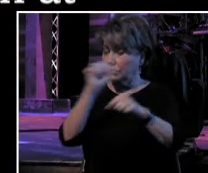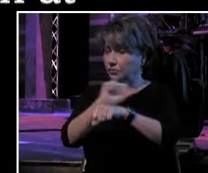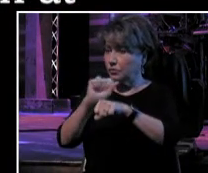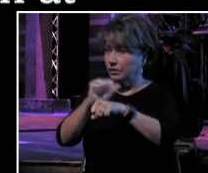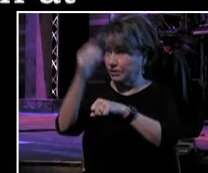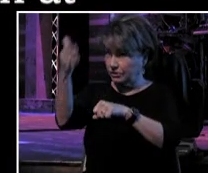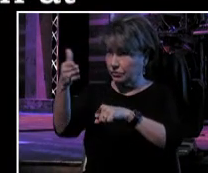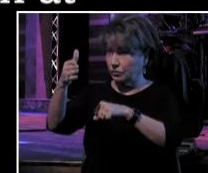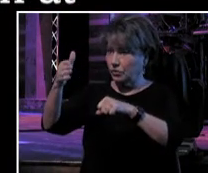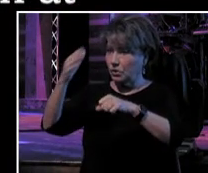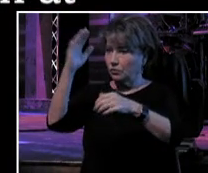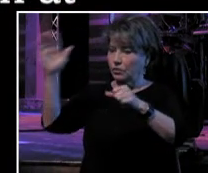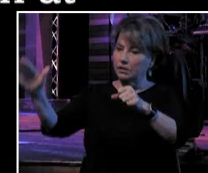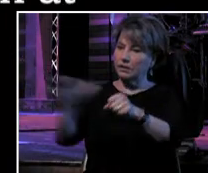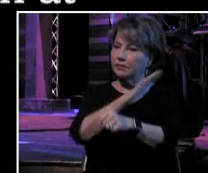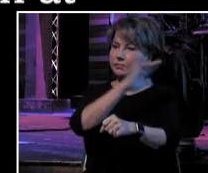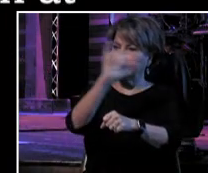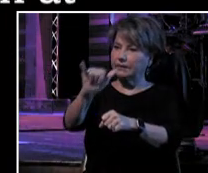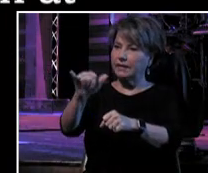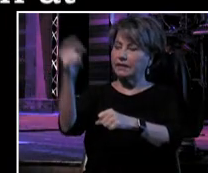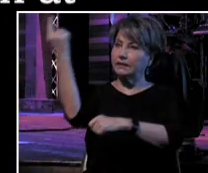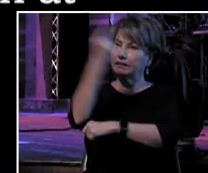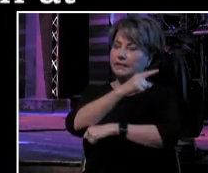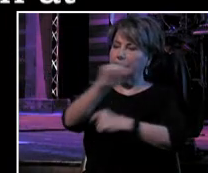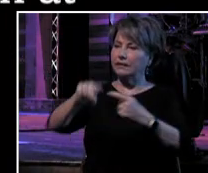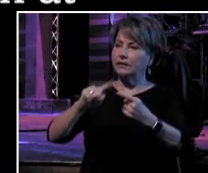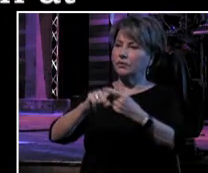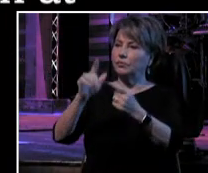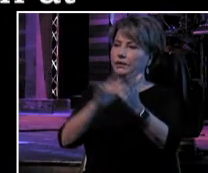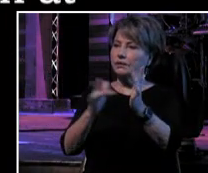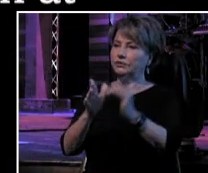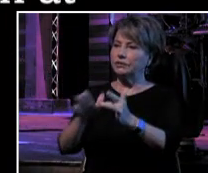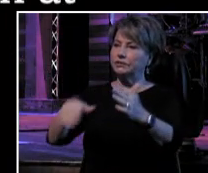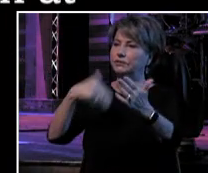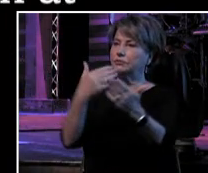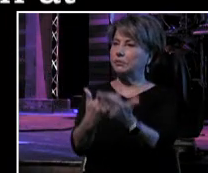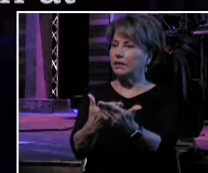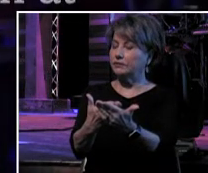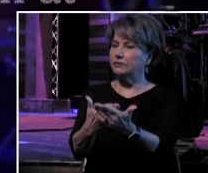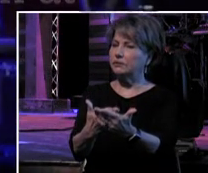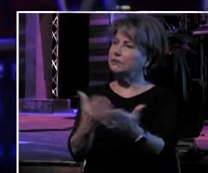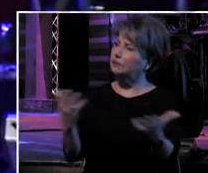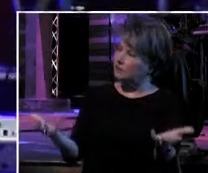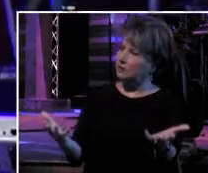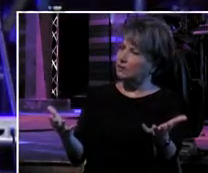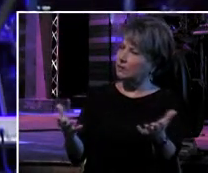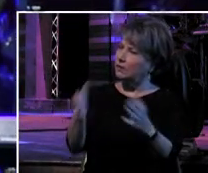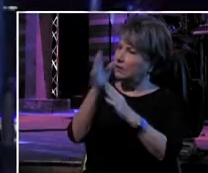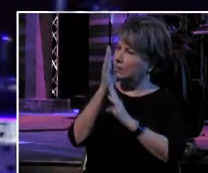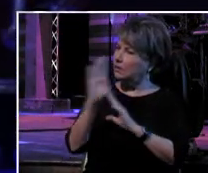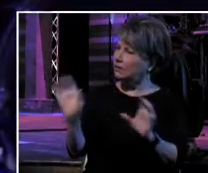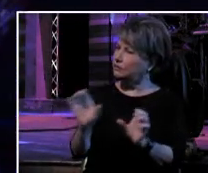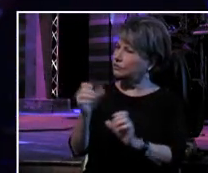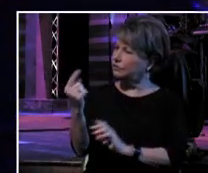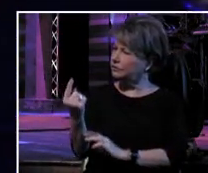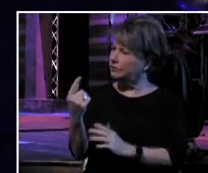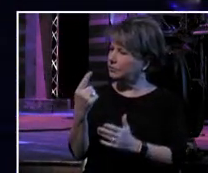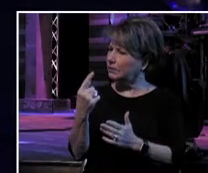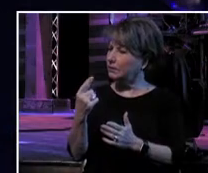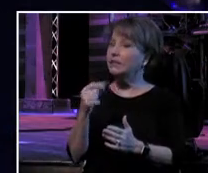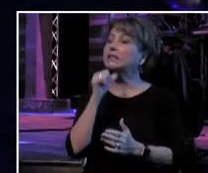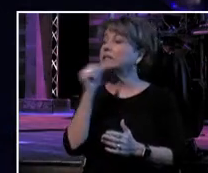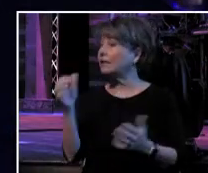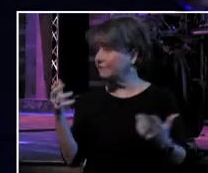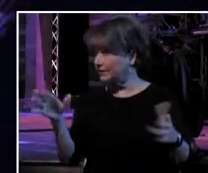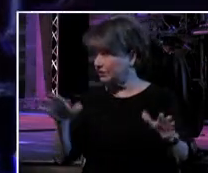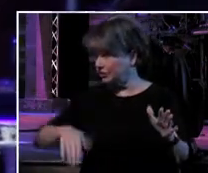will bring it to completion at the day of Jesus Christ." So he was saying, look, God is up to something here. He's not finished. You may